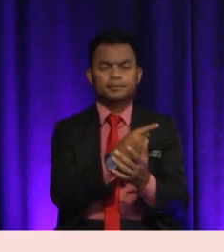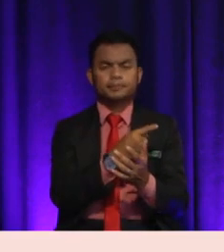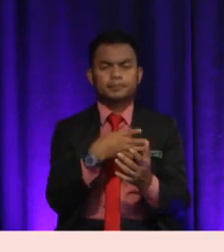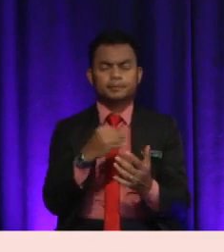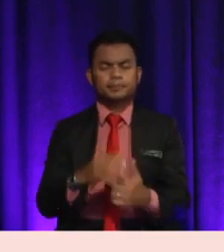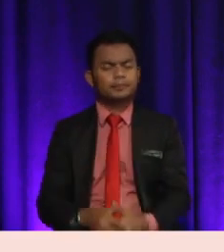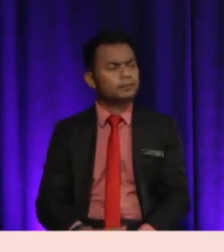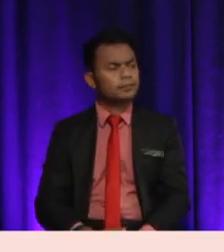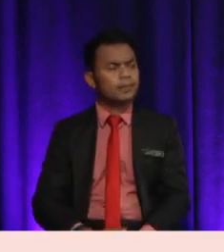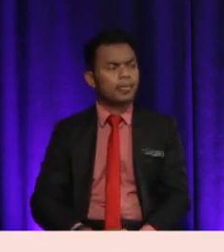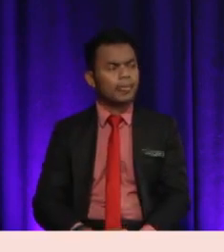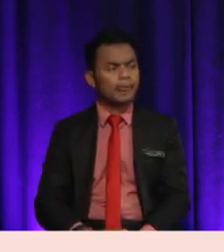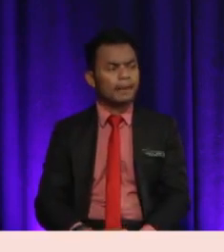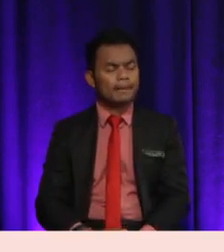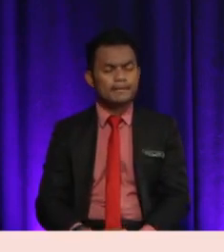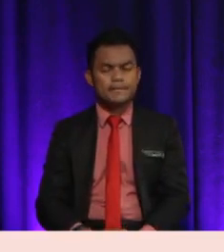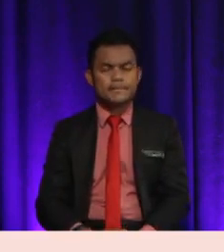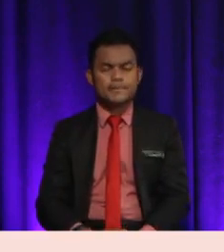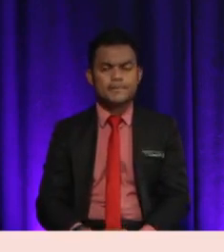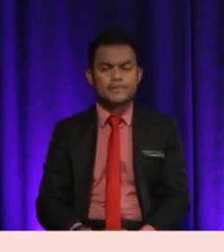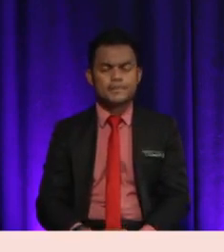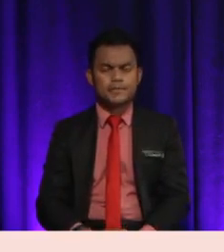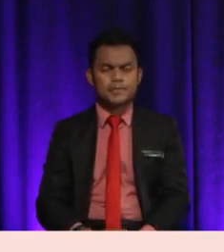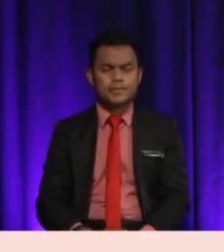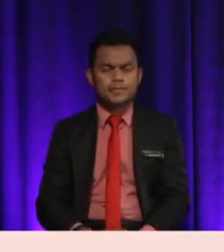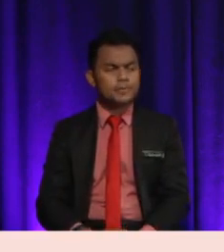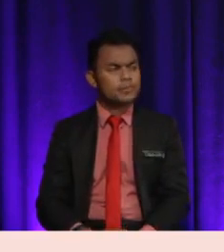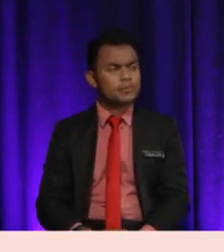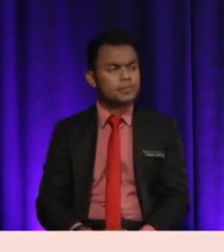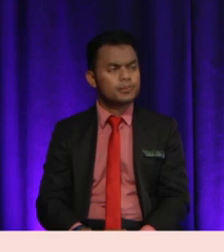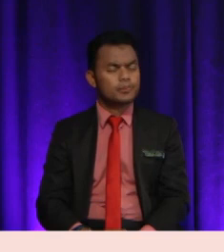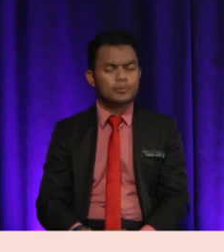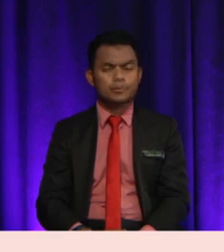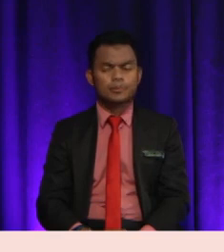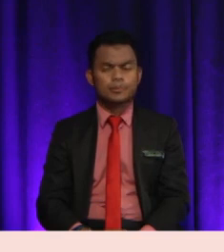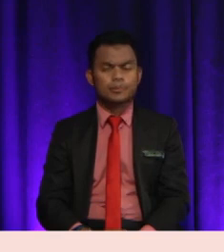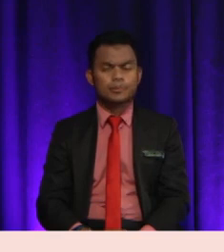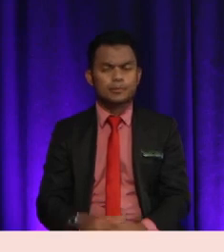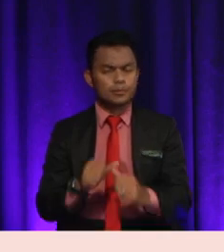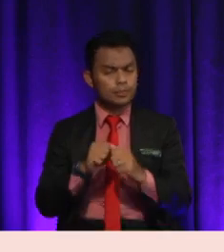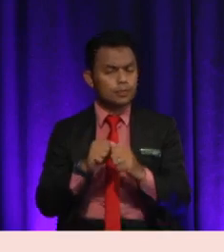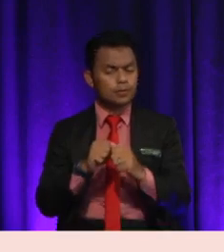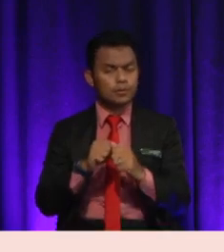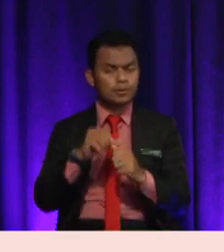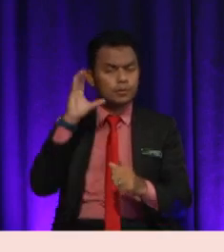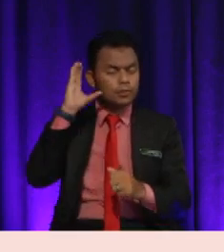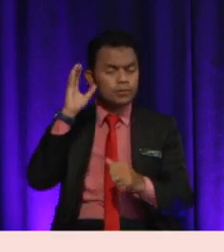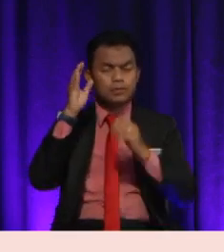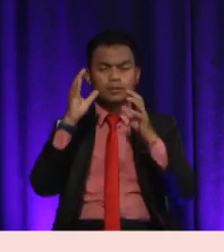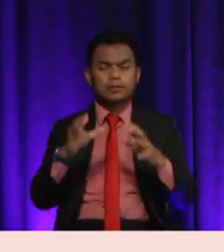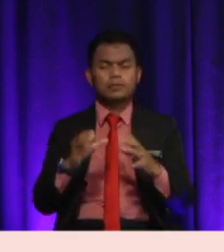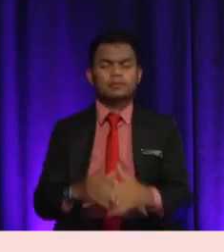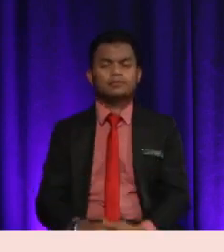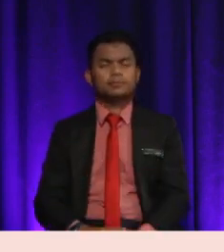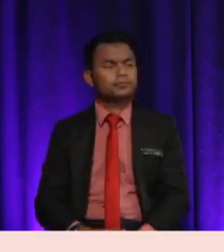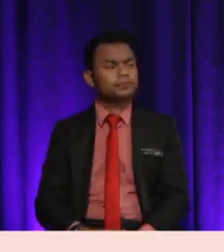decided to consult a medium. According to some sources, the medium explained that her family was being hunted